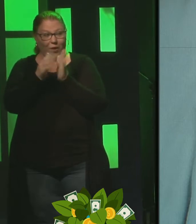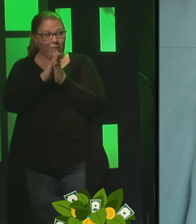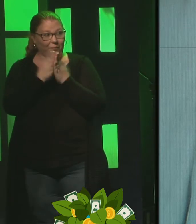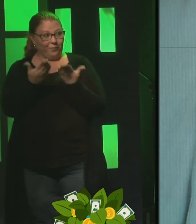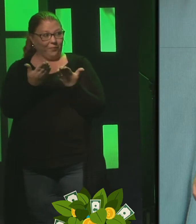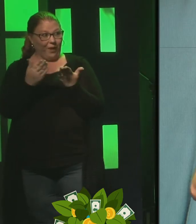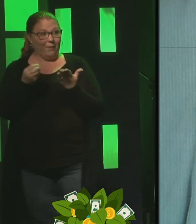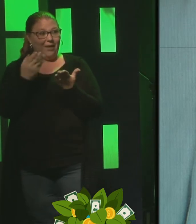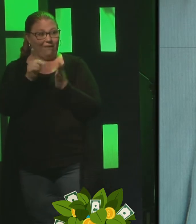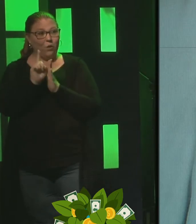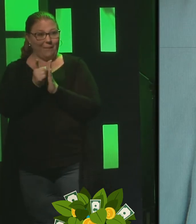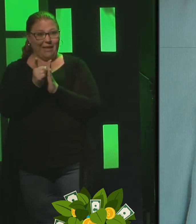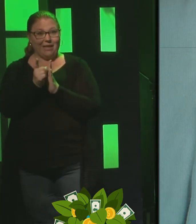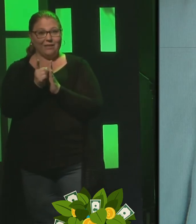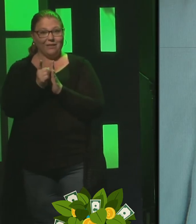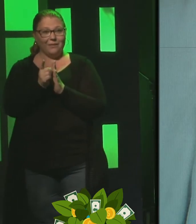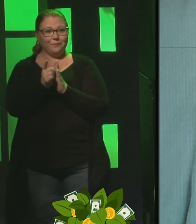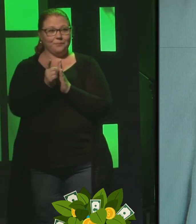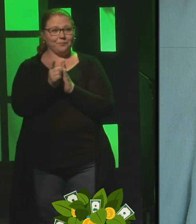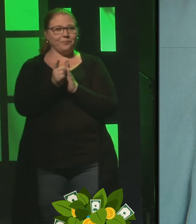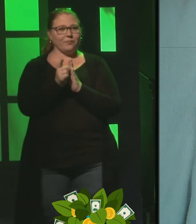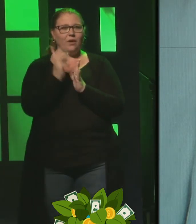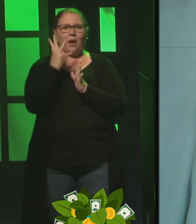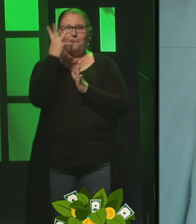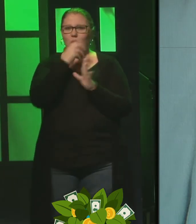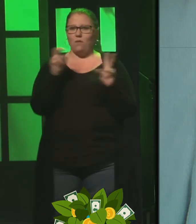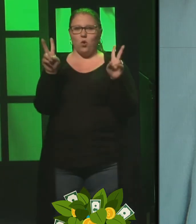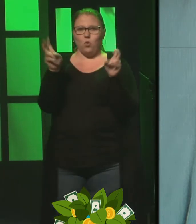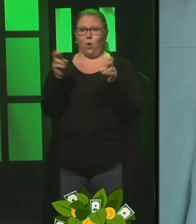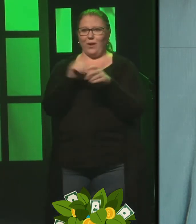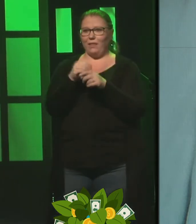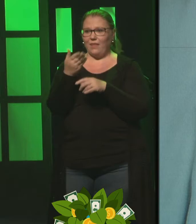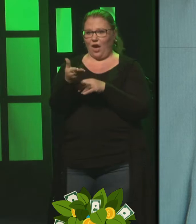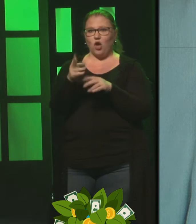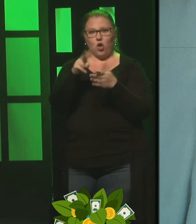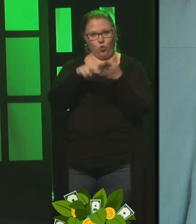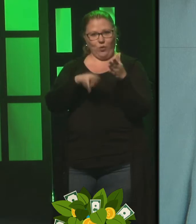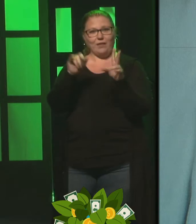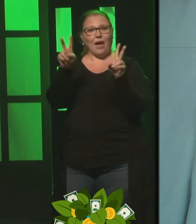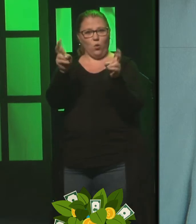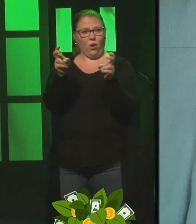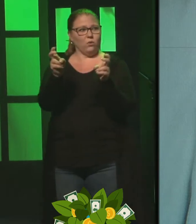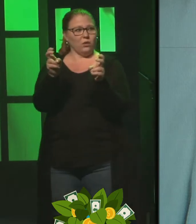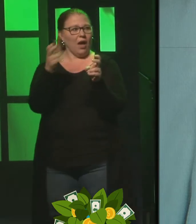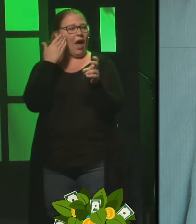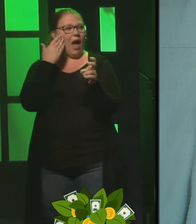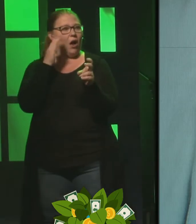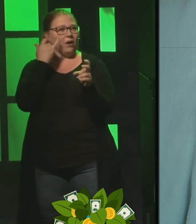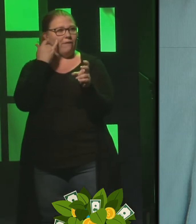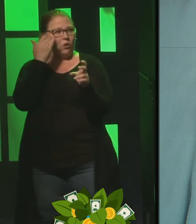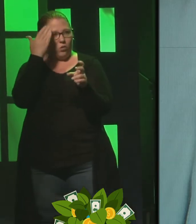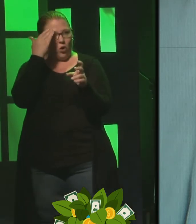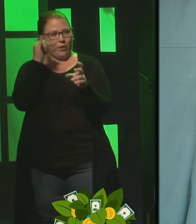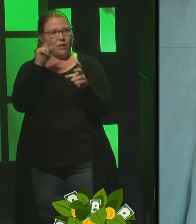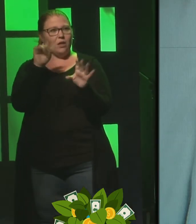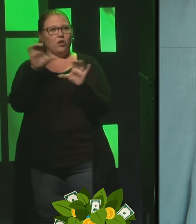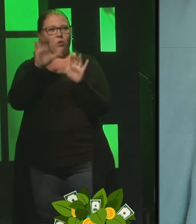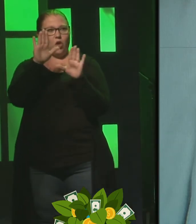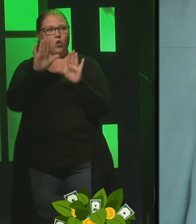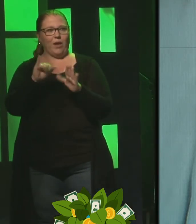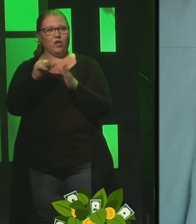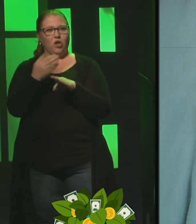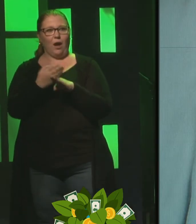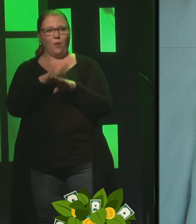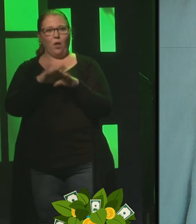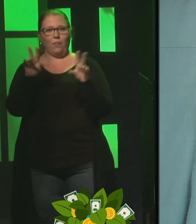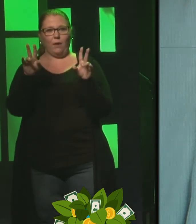my voice. Richard Rohr, beautiful quote in there about giving. Read that little pull quote we put. I don't know if you know this or not. They're doing a great job on the program,